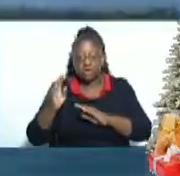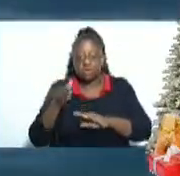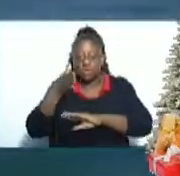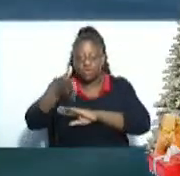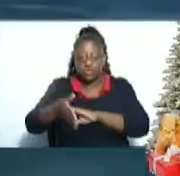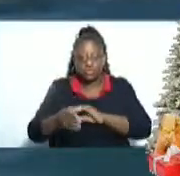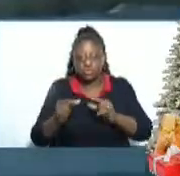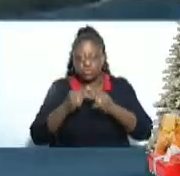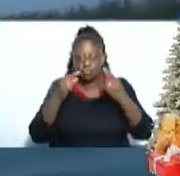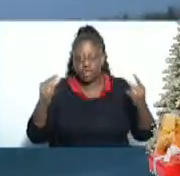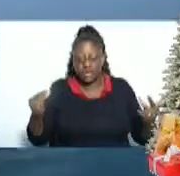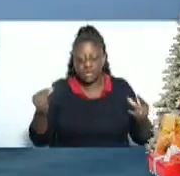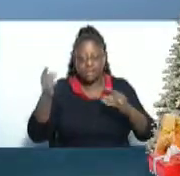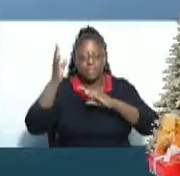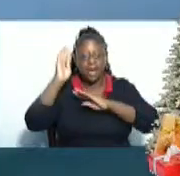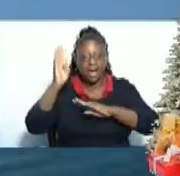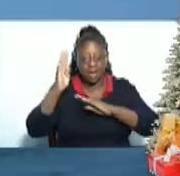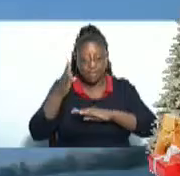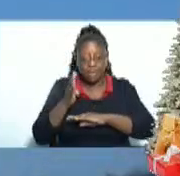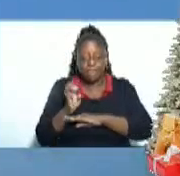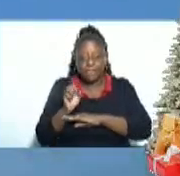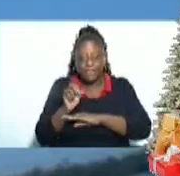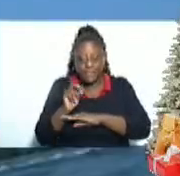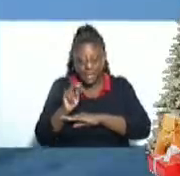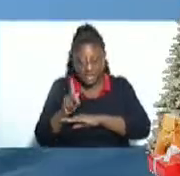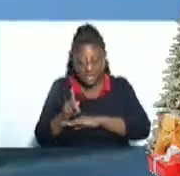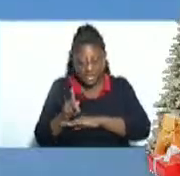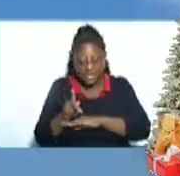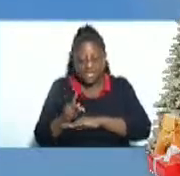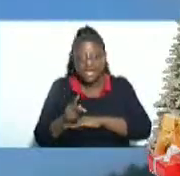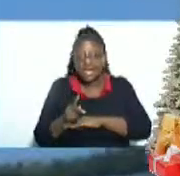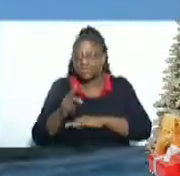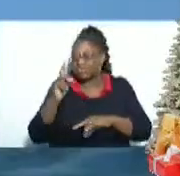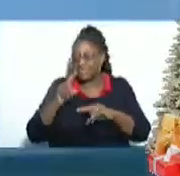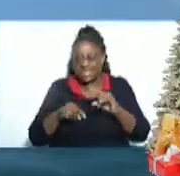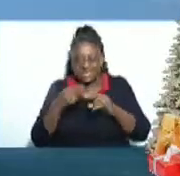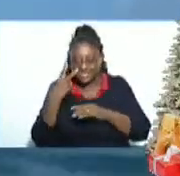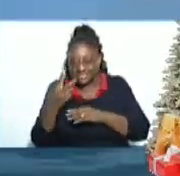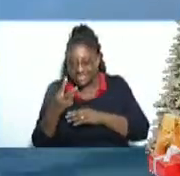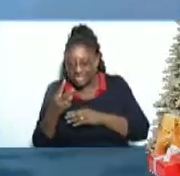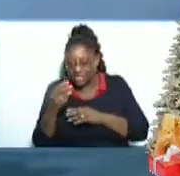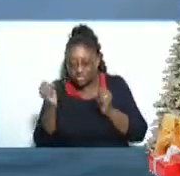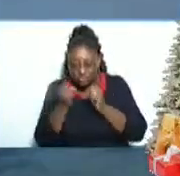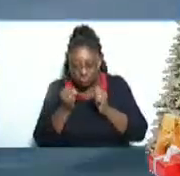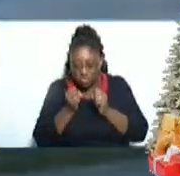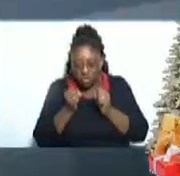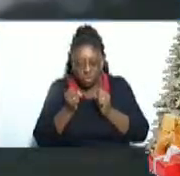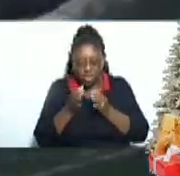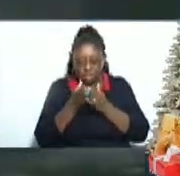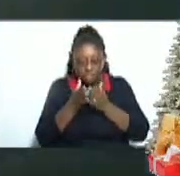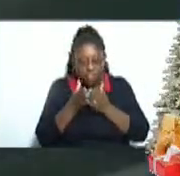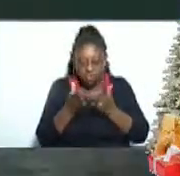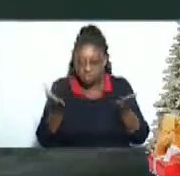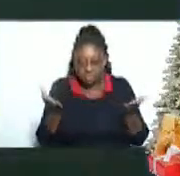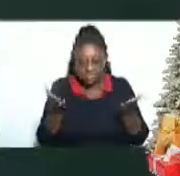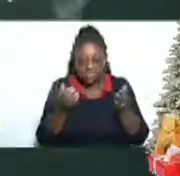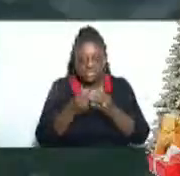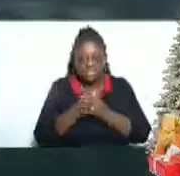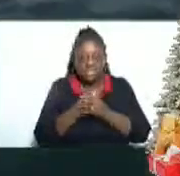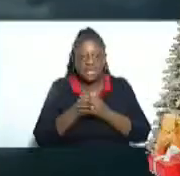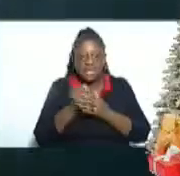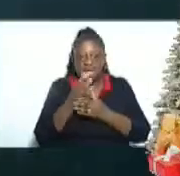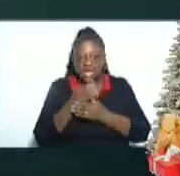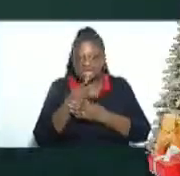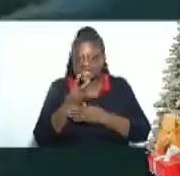Bank, and which makes it extremely difficult to detect those small skiffs with 2 persons on board. And they would move